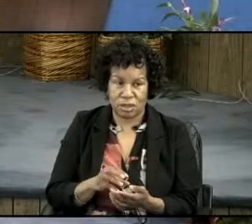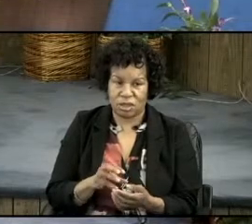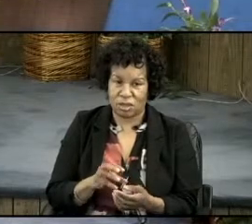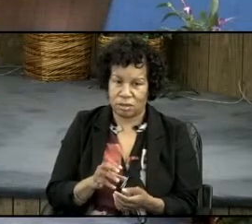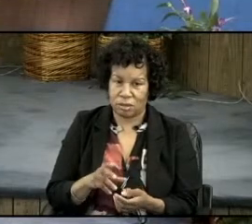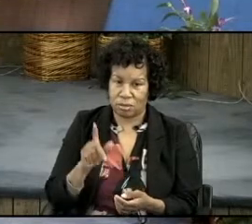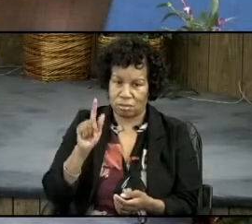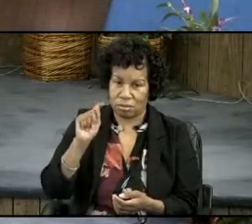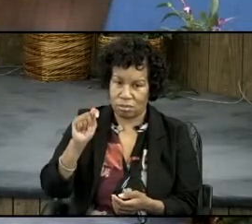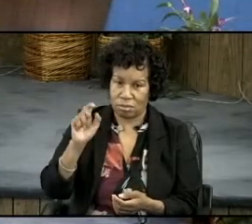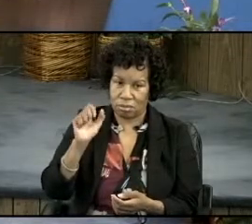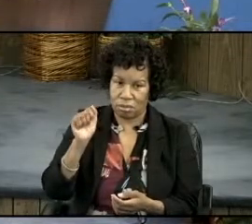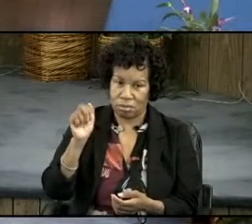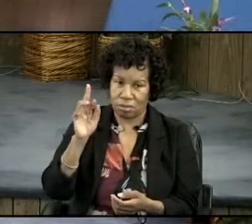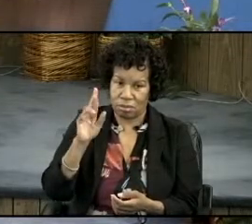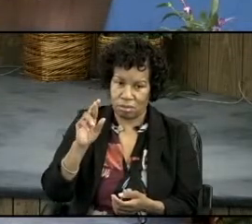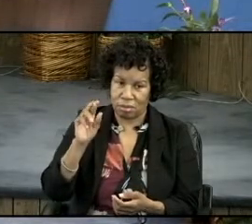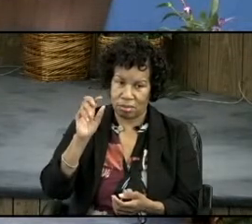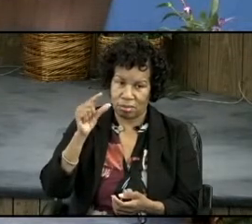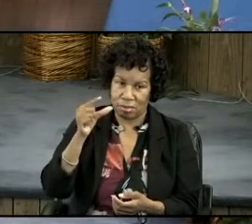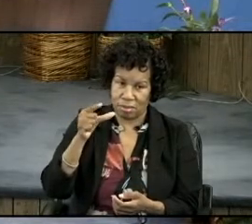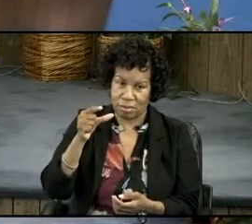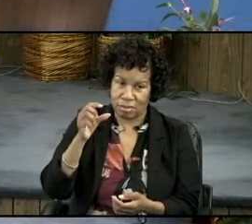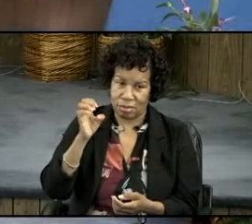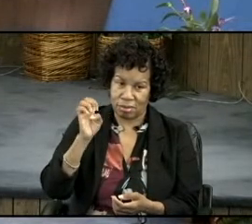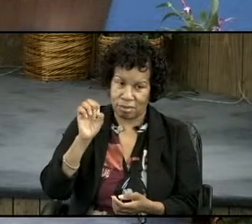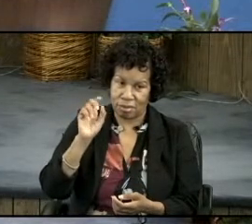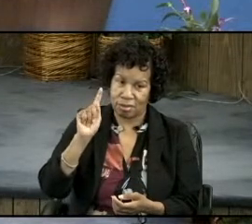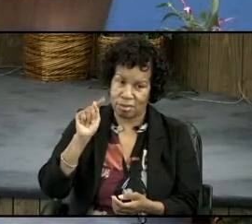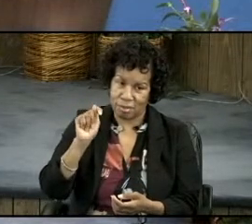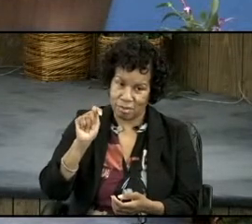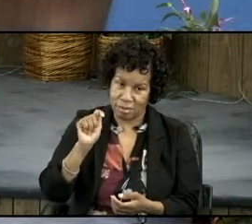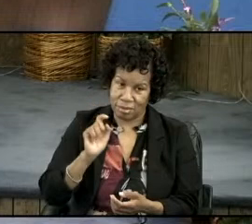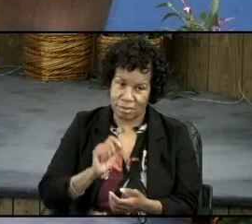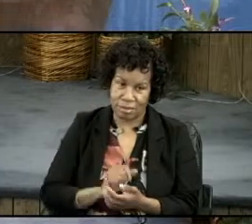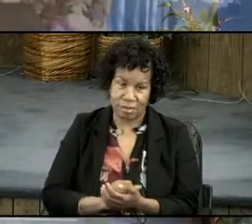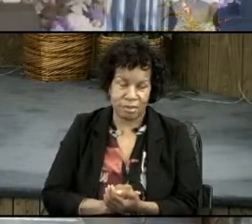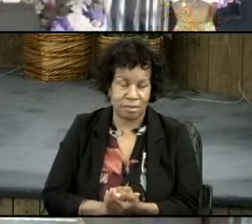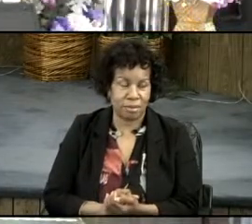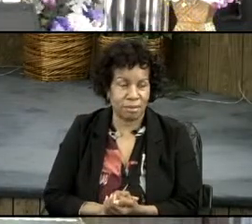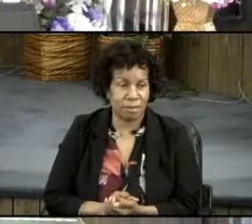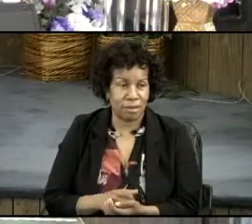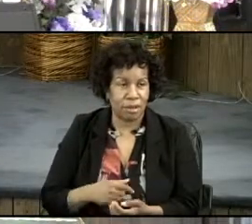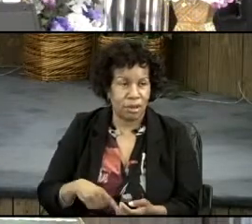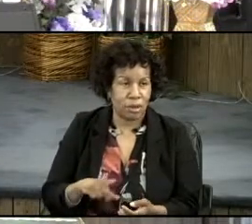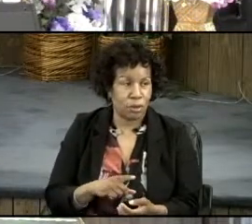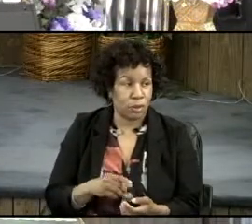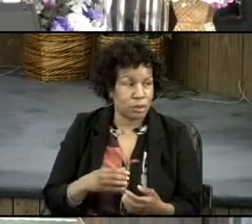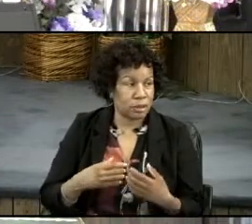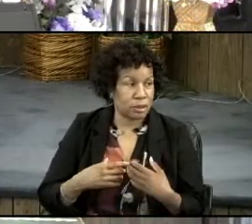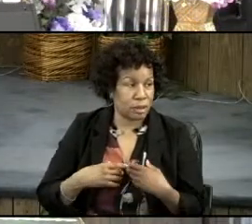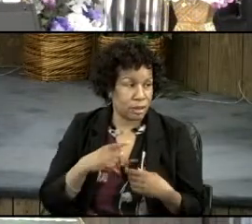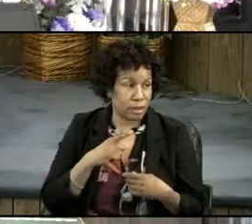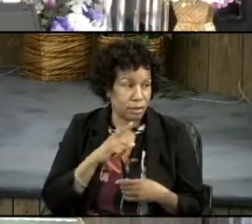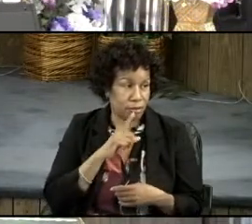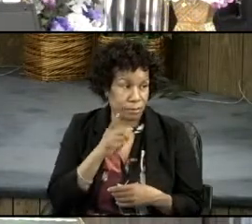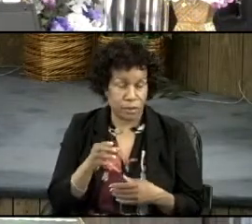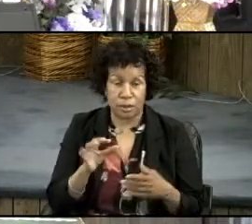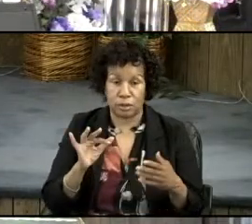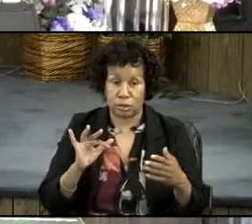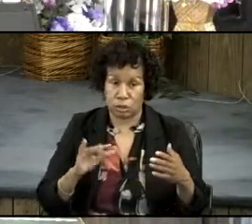Just tighten up. It's going to sting a little bit. Some of us have been forever studying but never put it to the